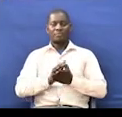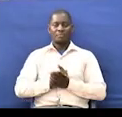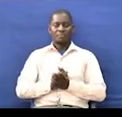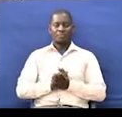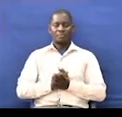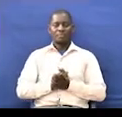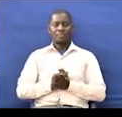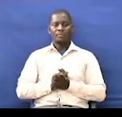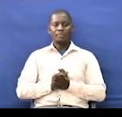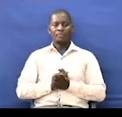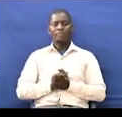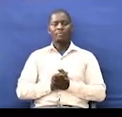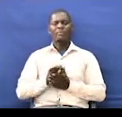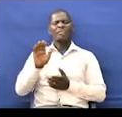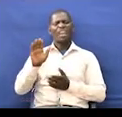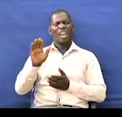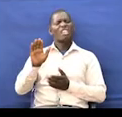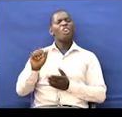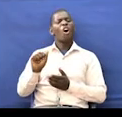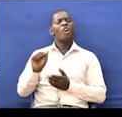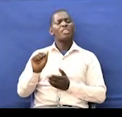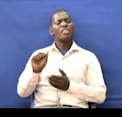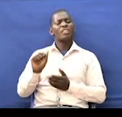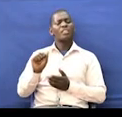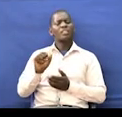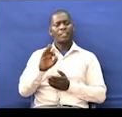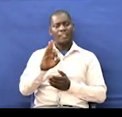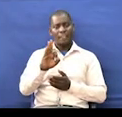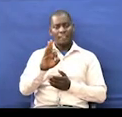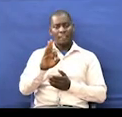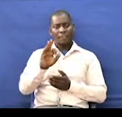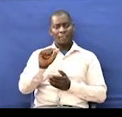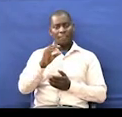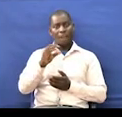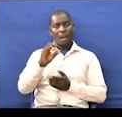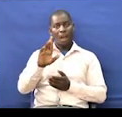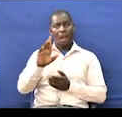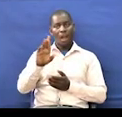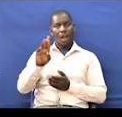is called the fulcrum. Is called the